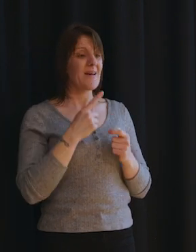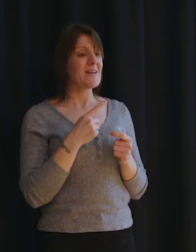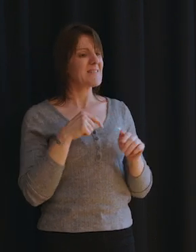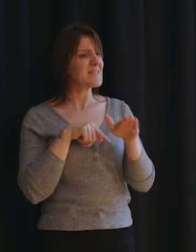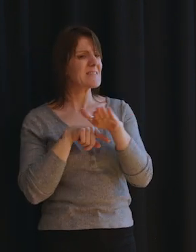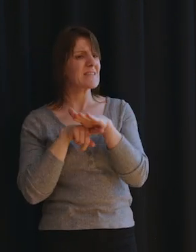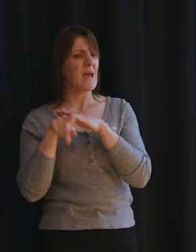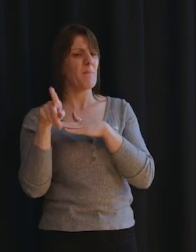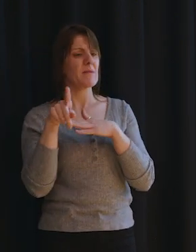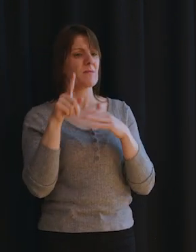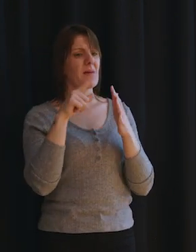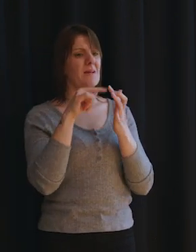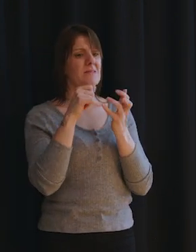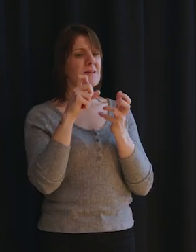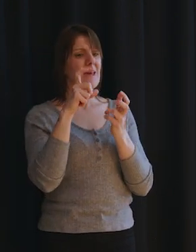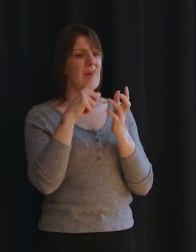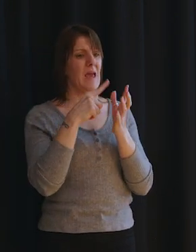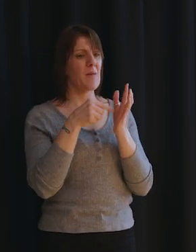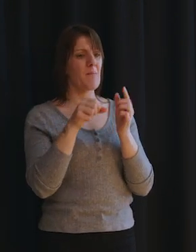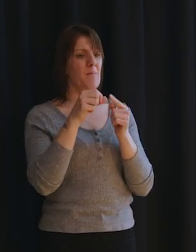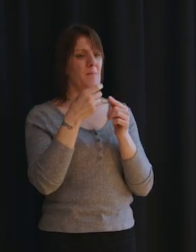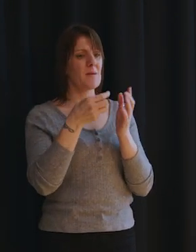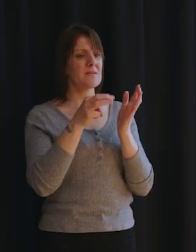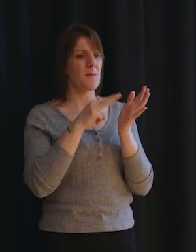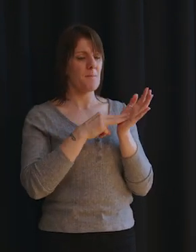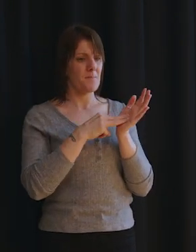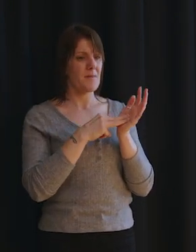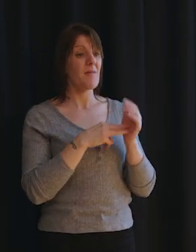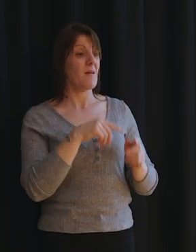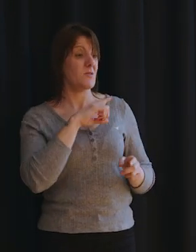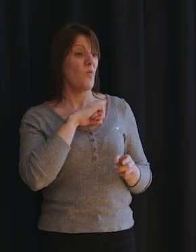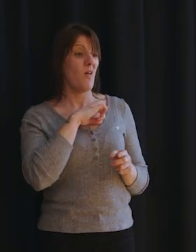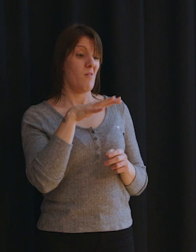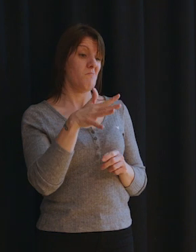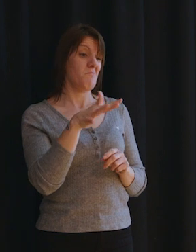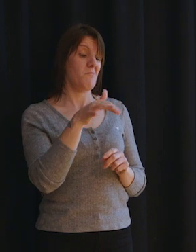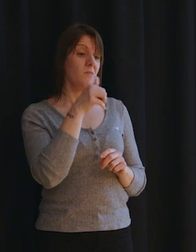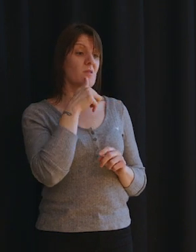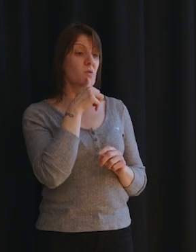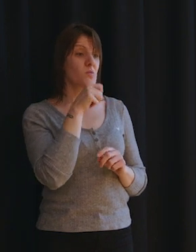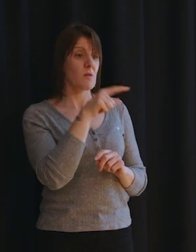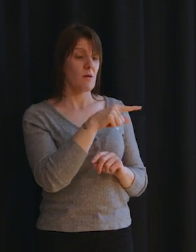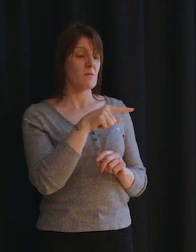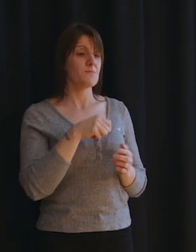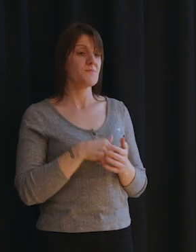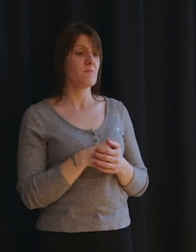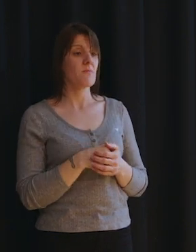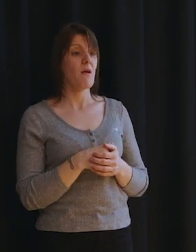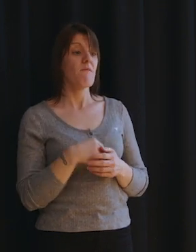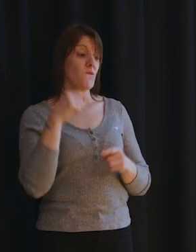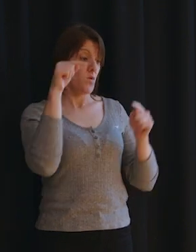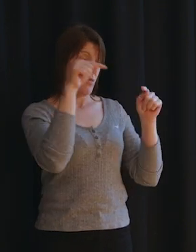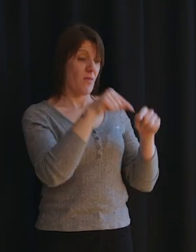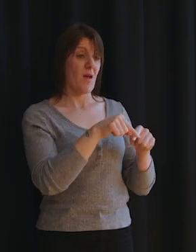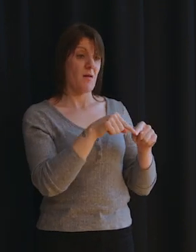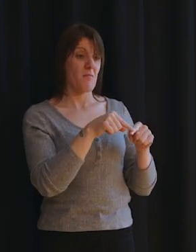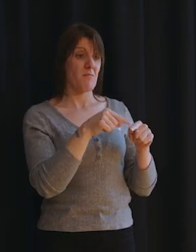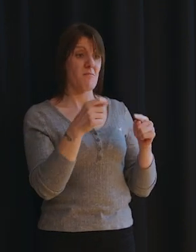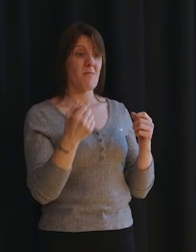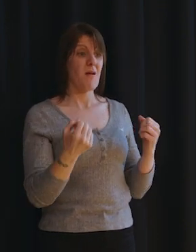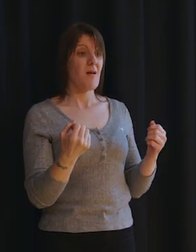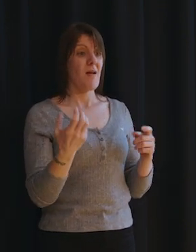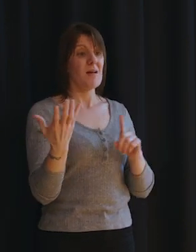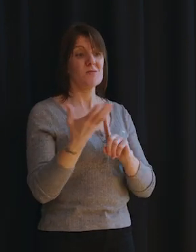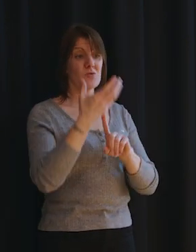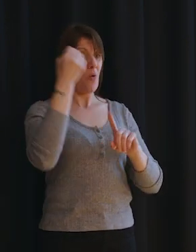see the young people in our service. That's some of the reasons why they may use that. Now, for them, it's not meaning that it solves all their